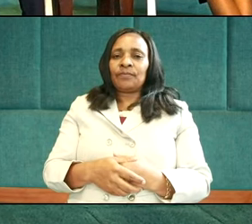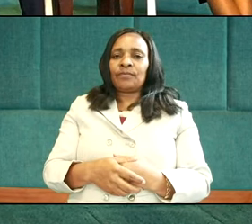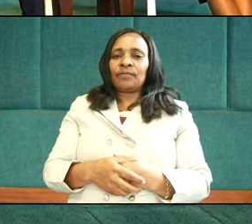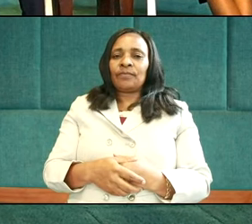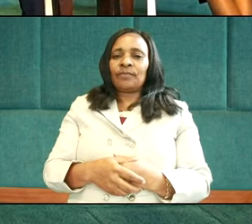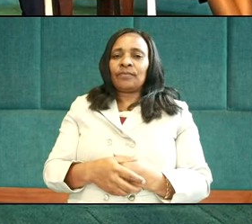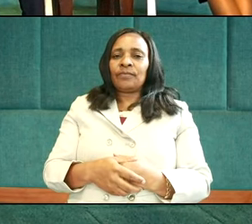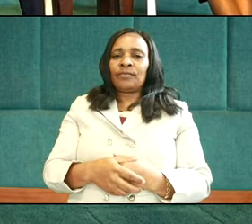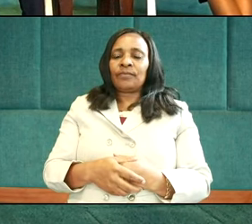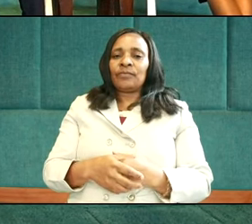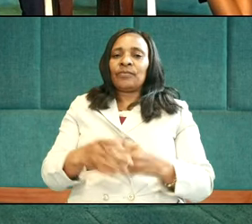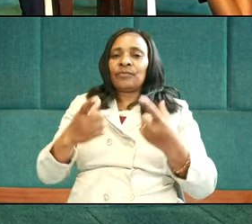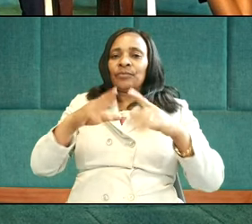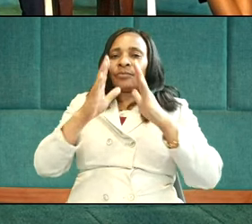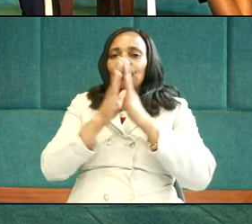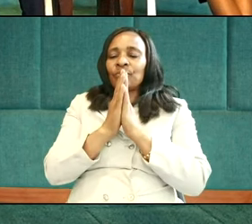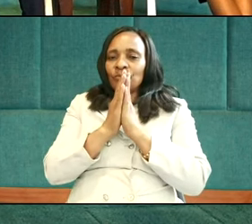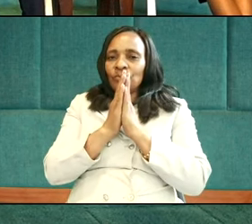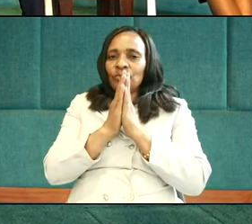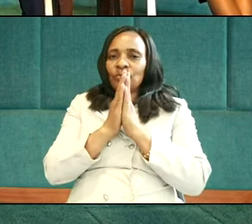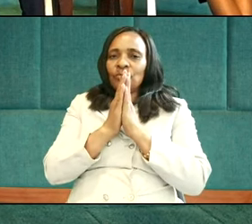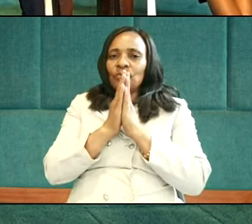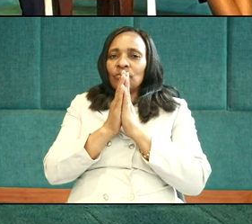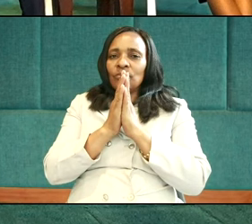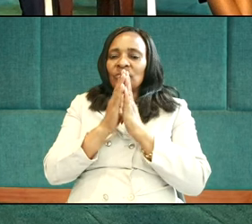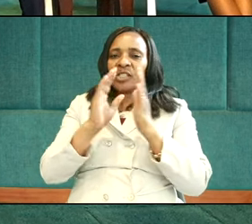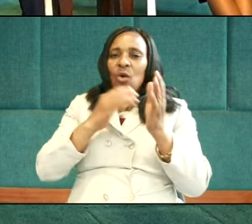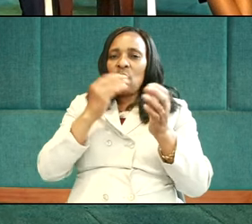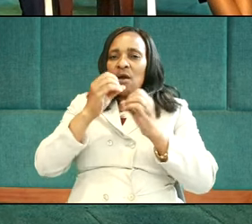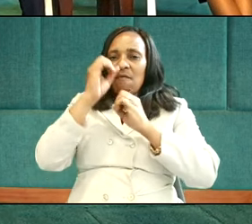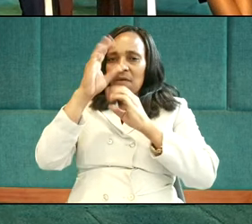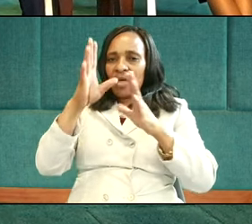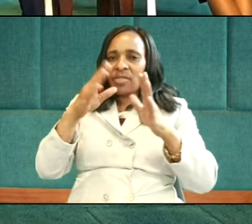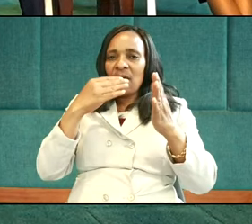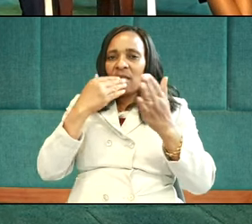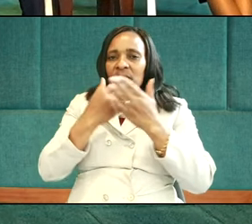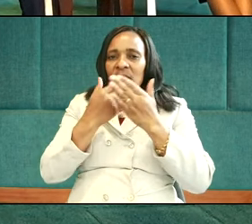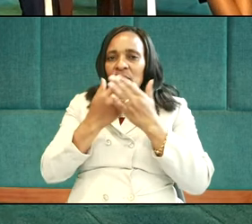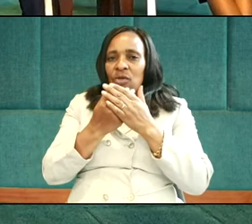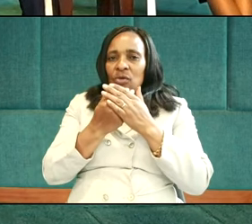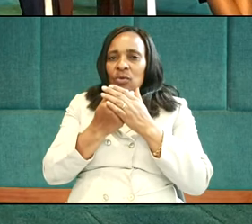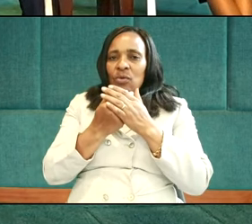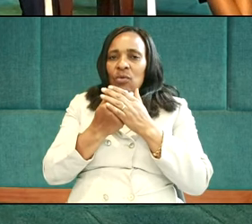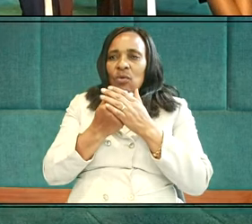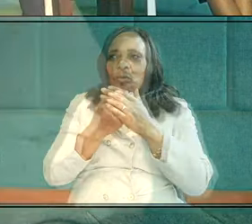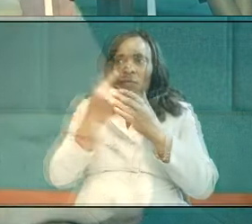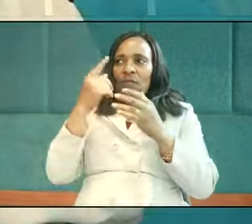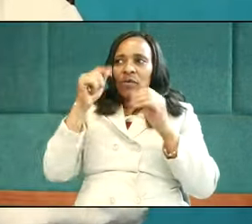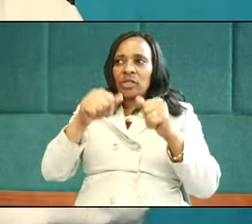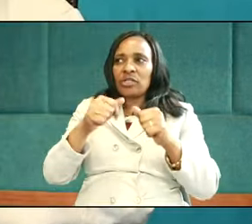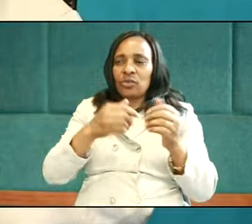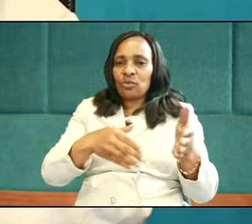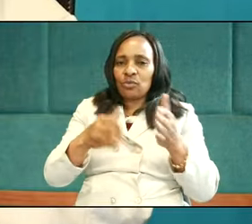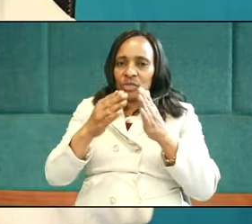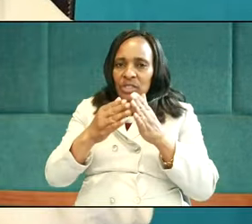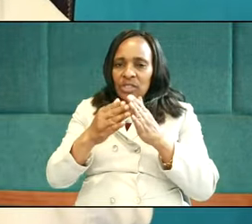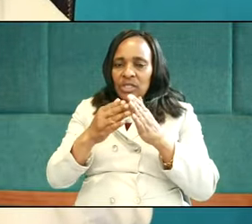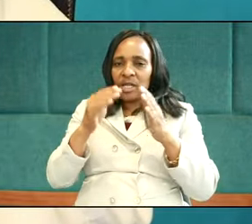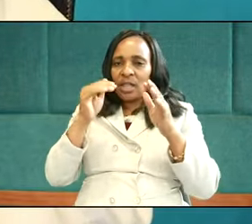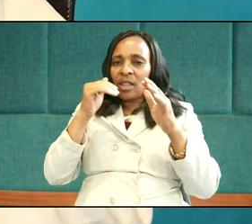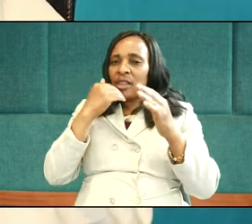Let's bow our heads for a word of prayer. Father, thank you this day for gracing us with your presence during this